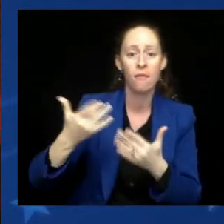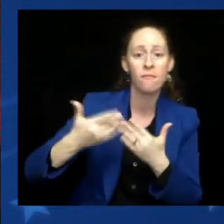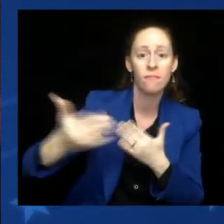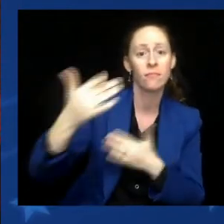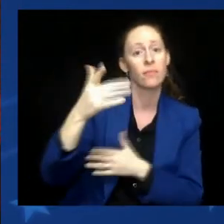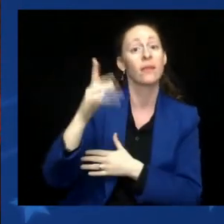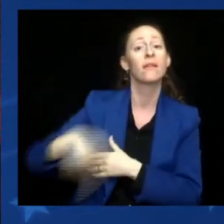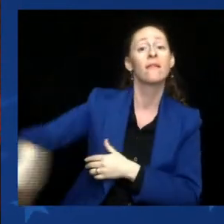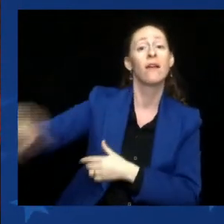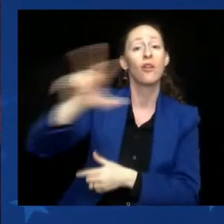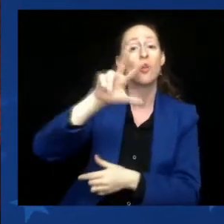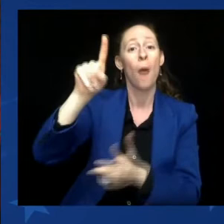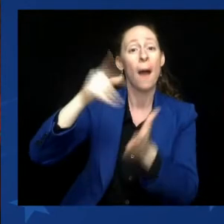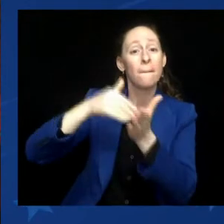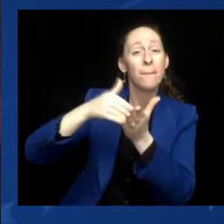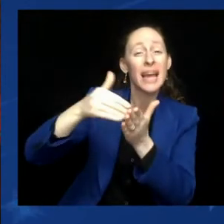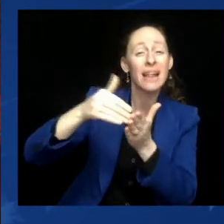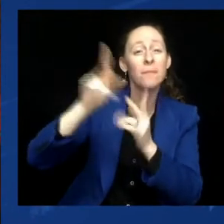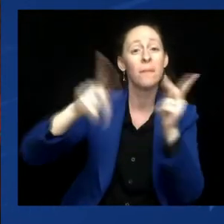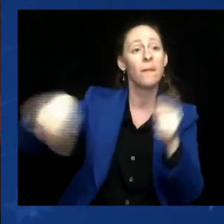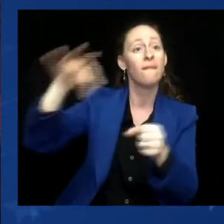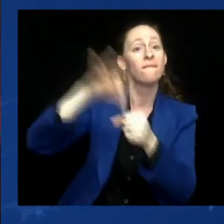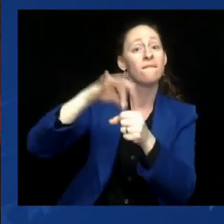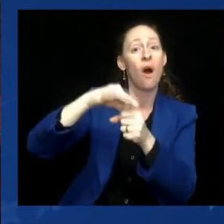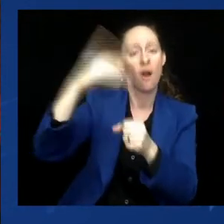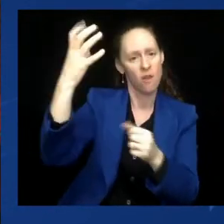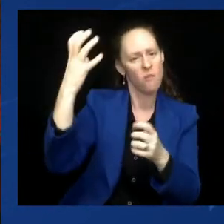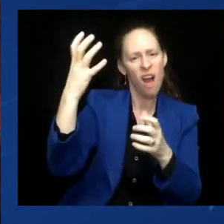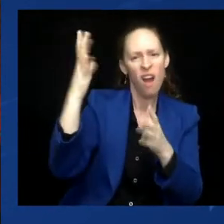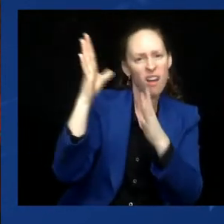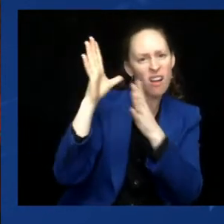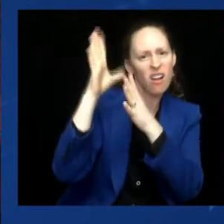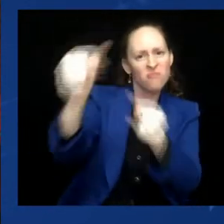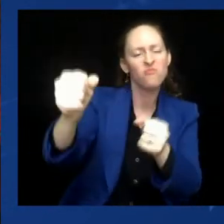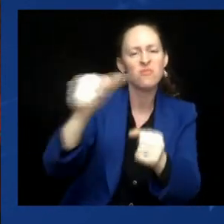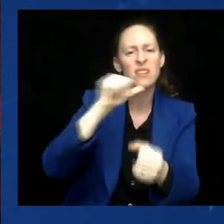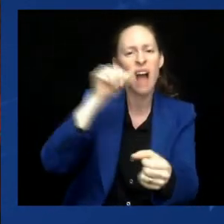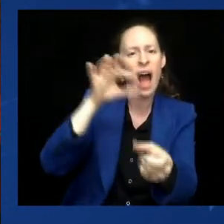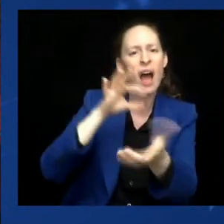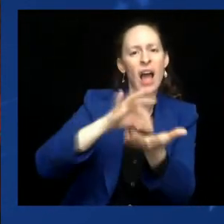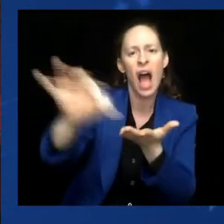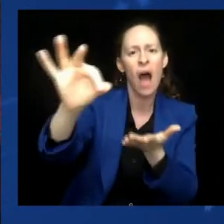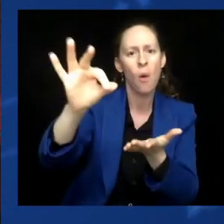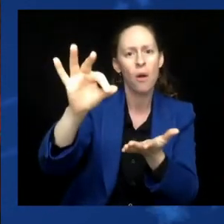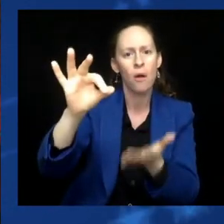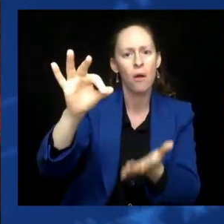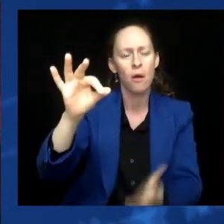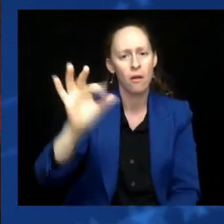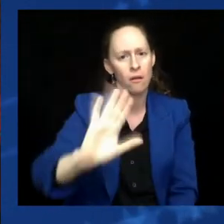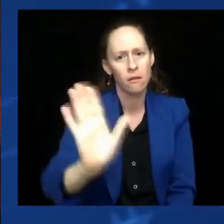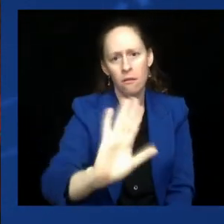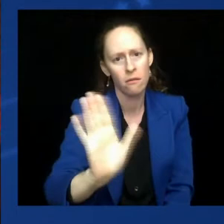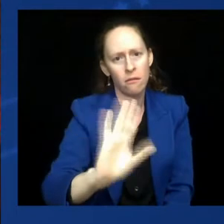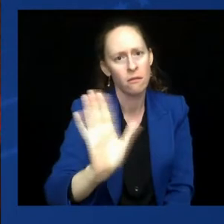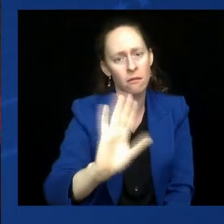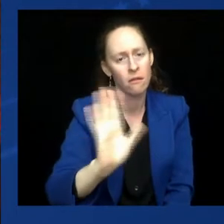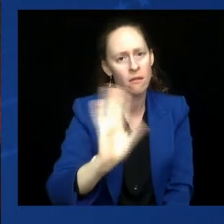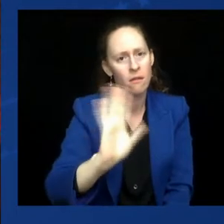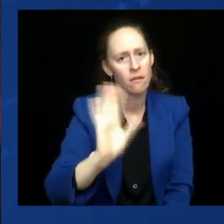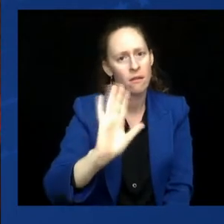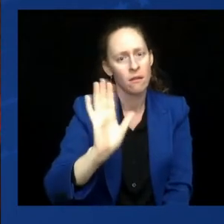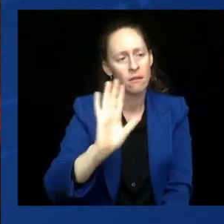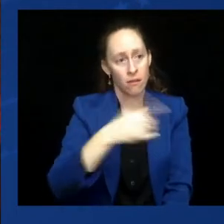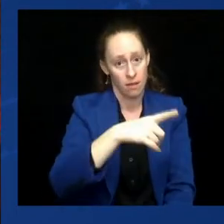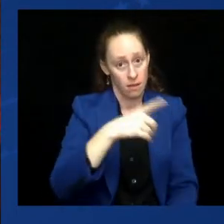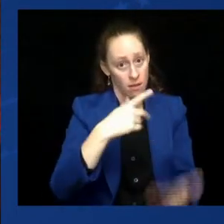in thwarting the will of the people. That's why respected conservatives like Federal